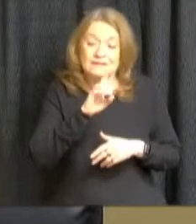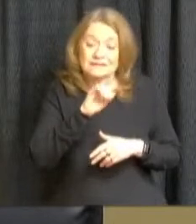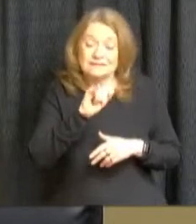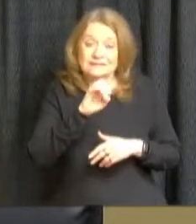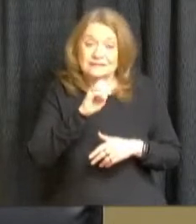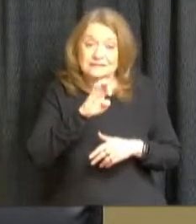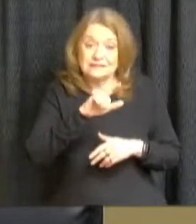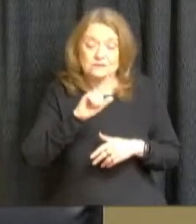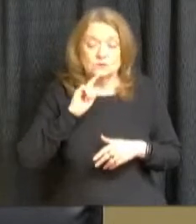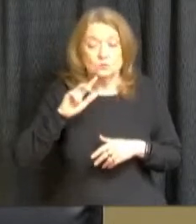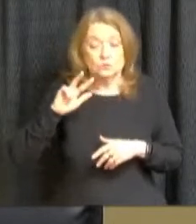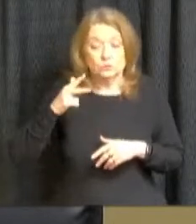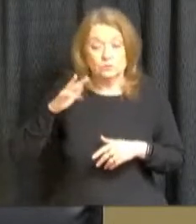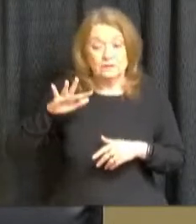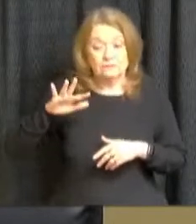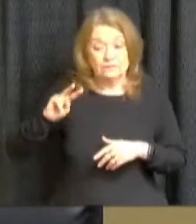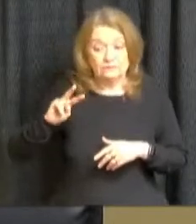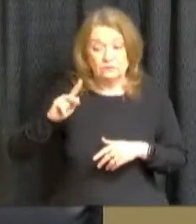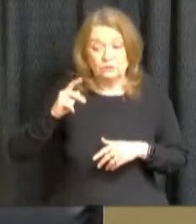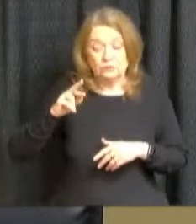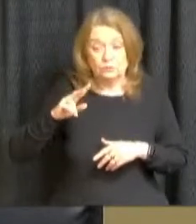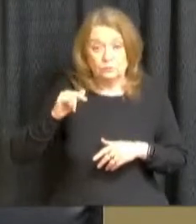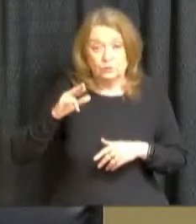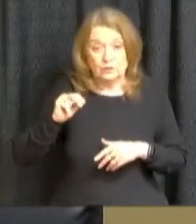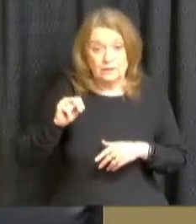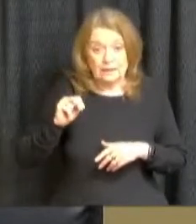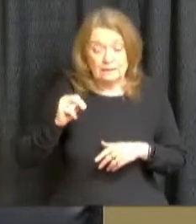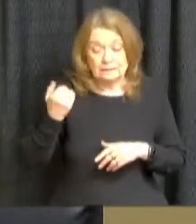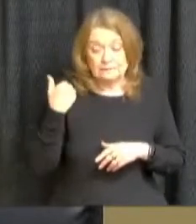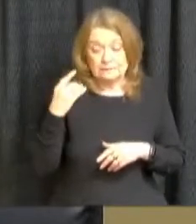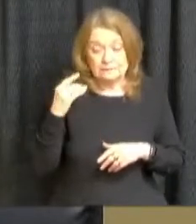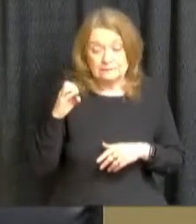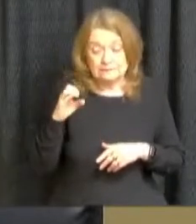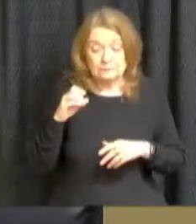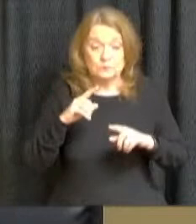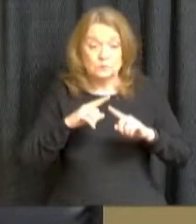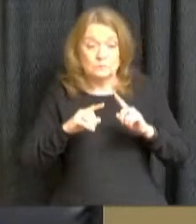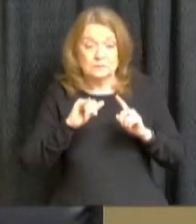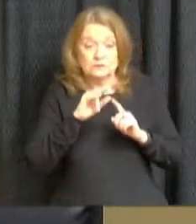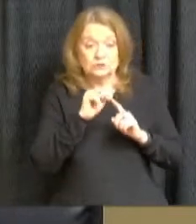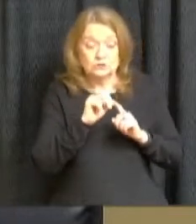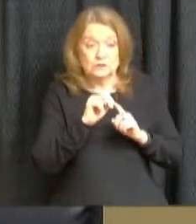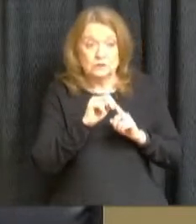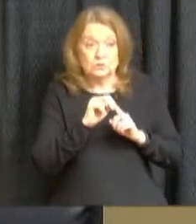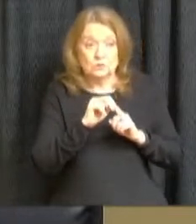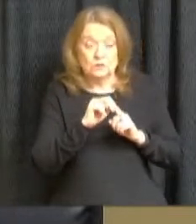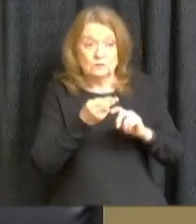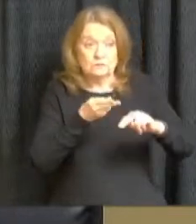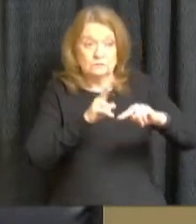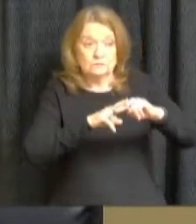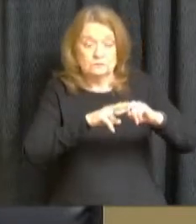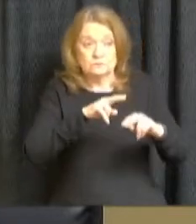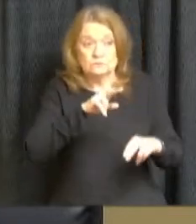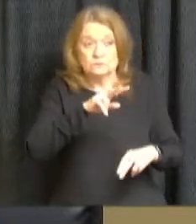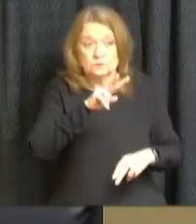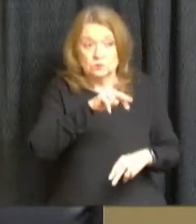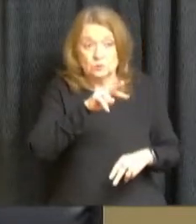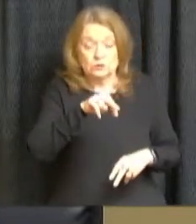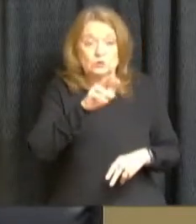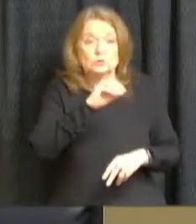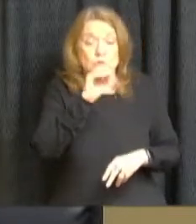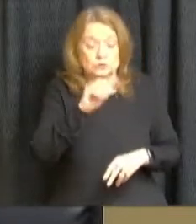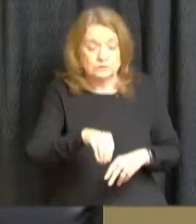was $3.52 per gallon. The last delivery was January the 25th. There was an increase of